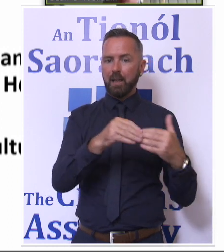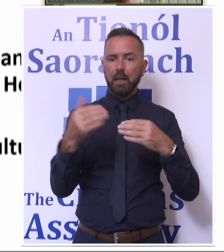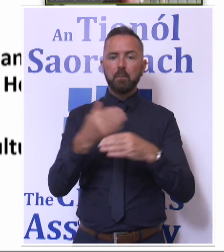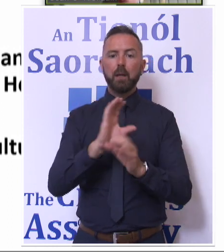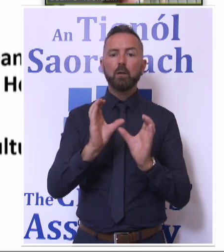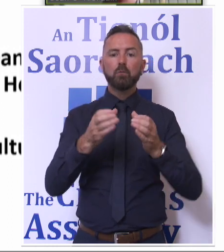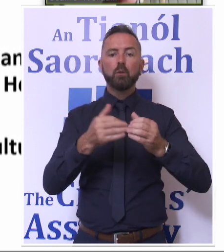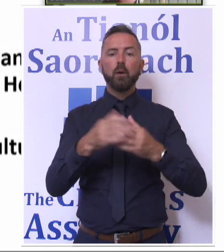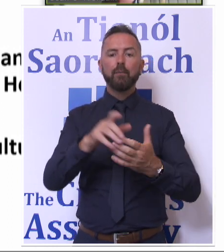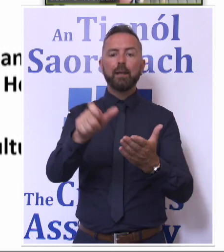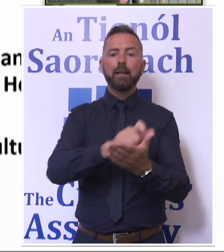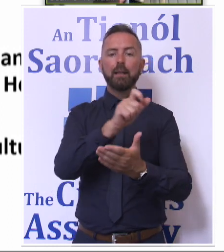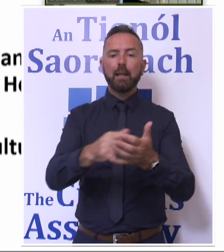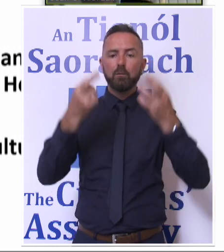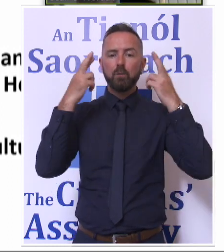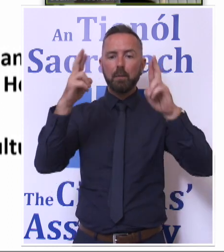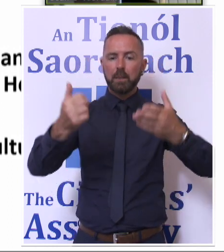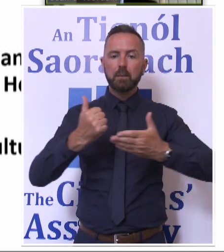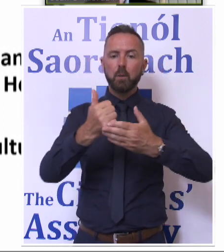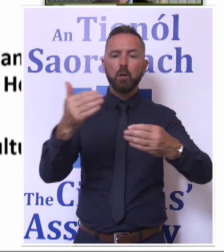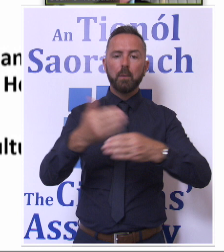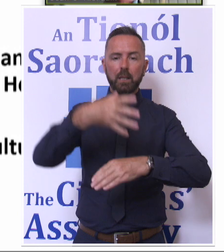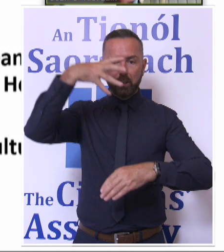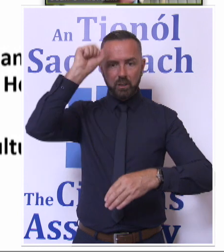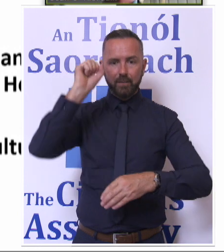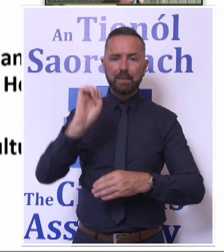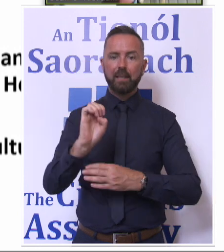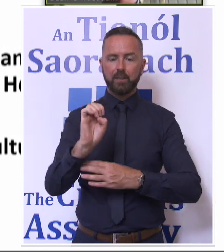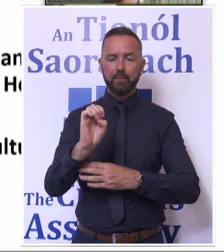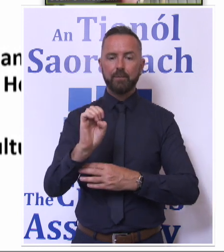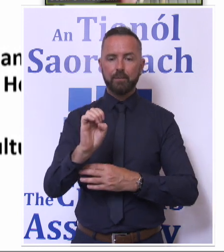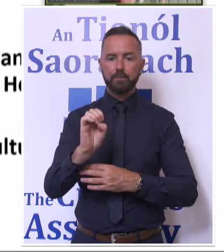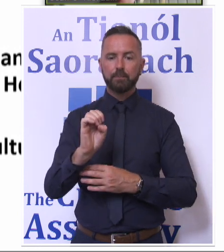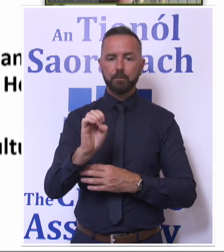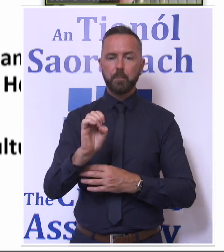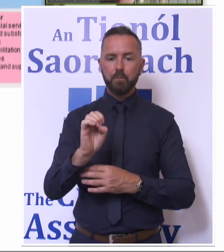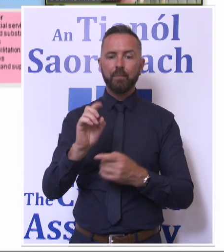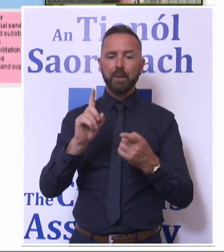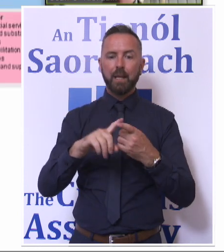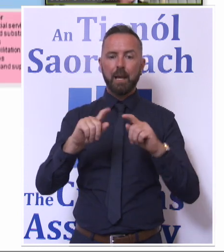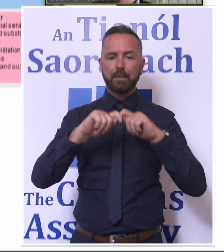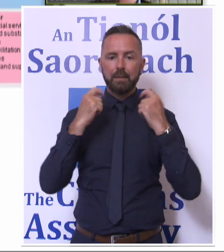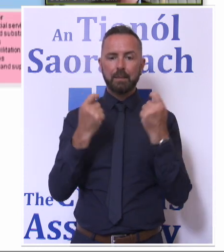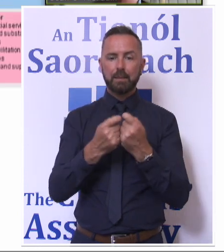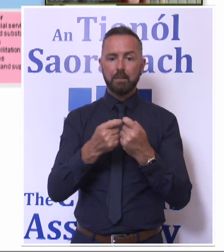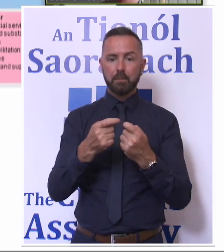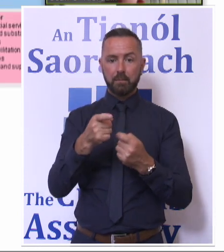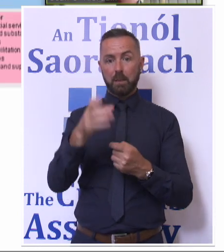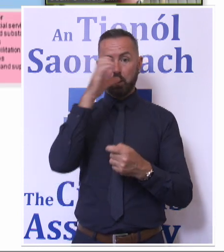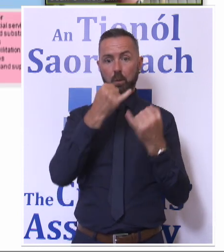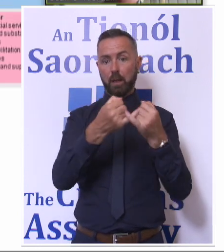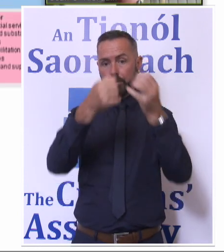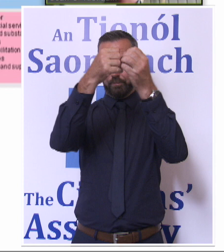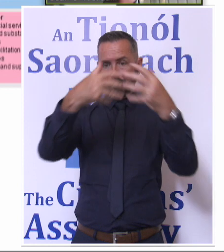of elected representatives, supported by a chief exec and a team. And that's just to give you a sense of the sort